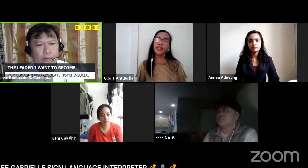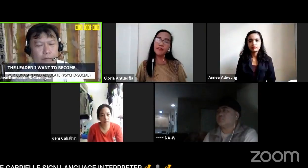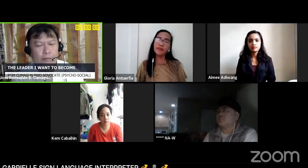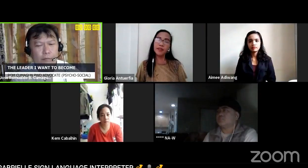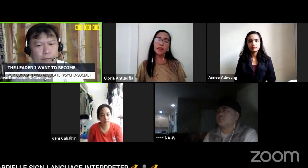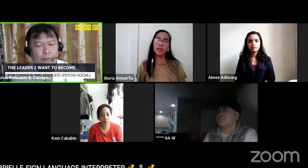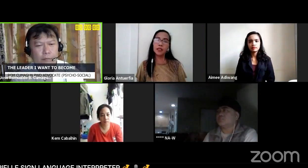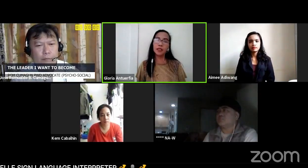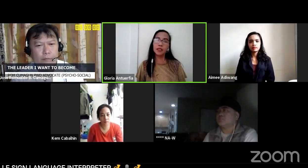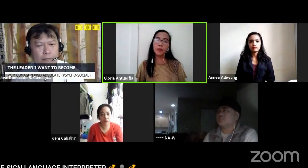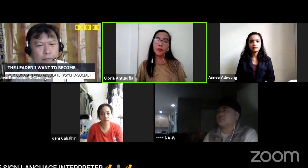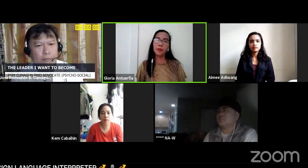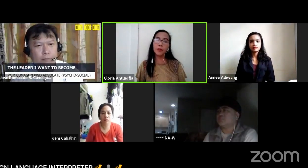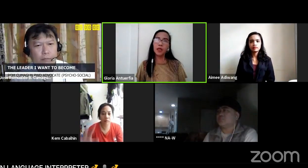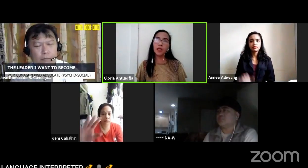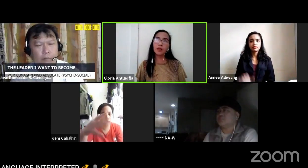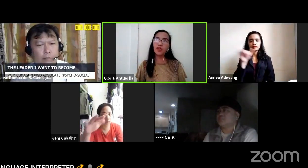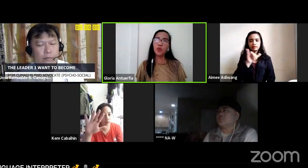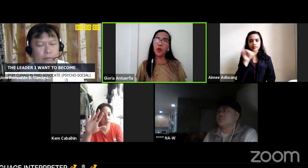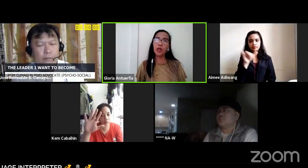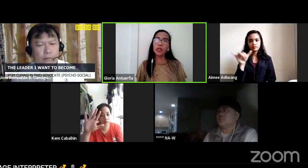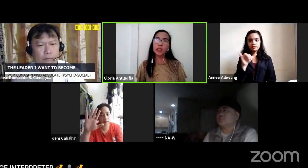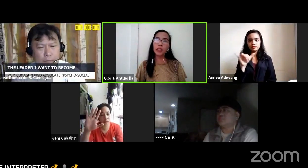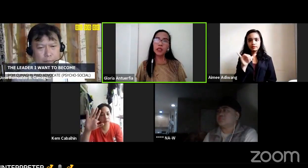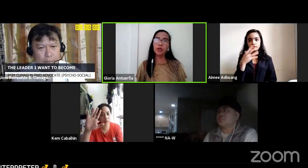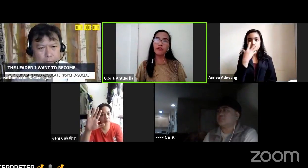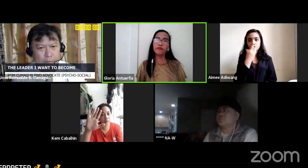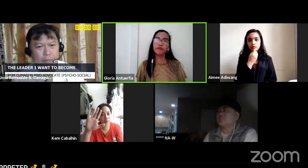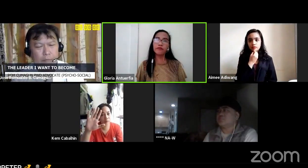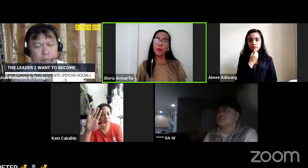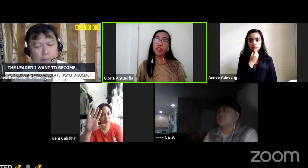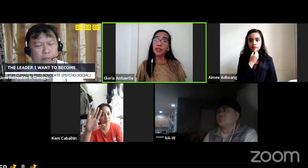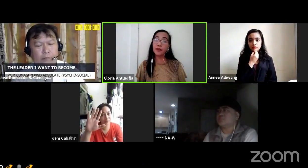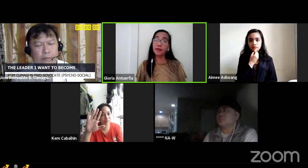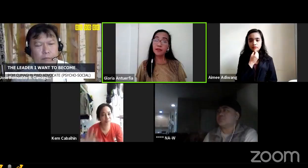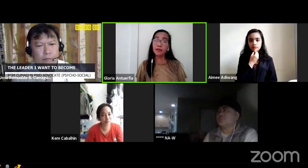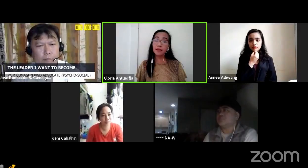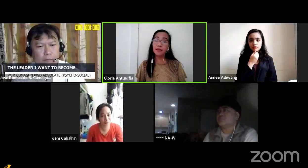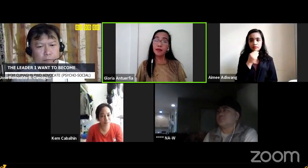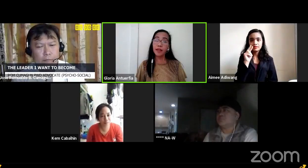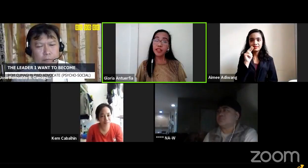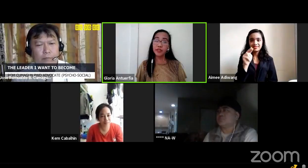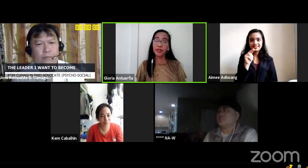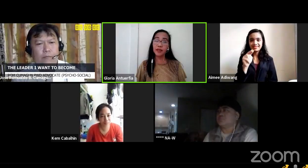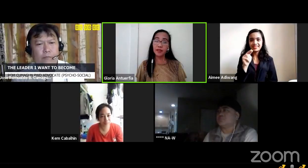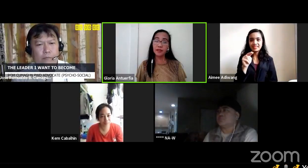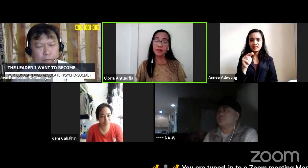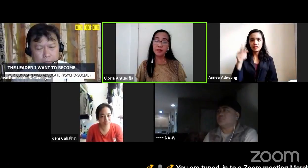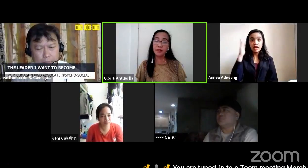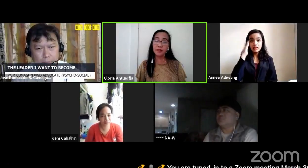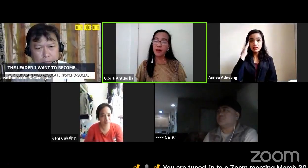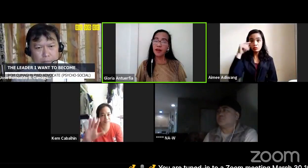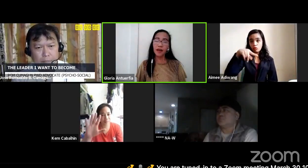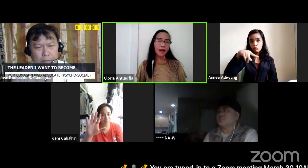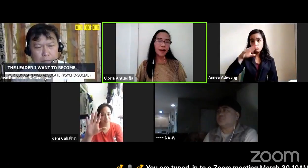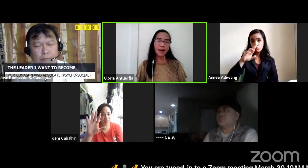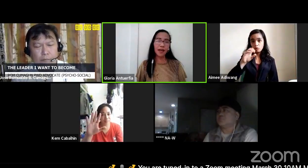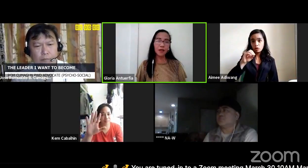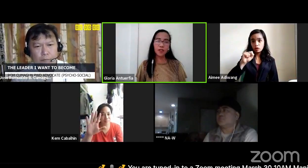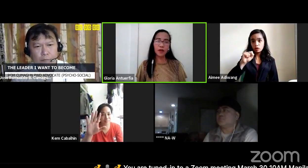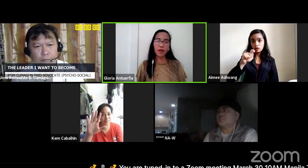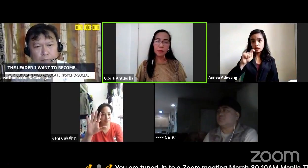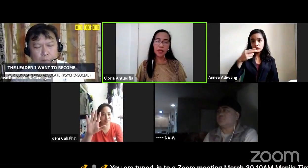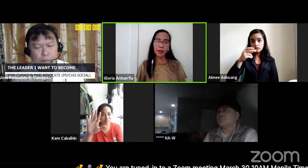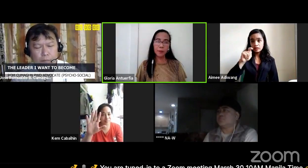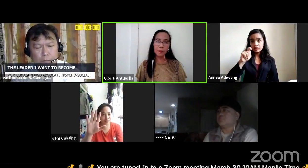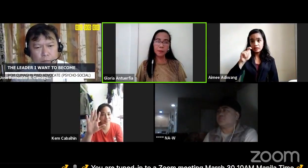yes. And even in the those who are in need of prosthetics, the artificial legs,